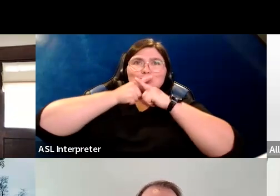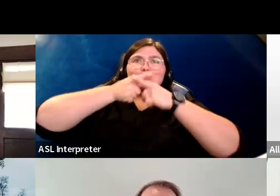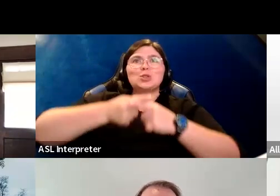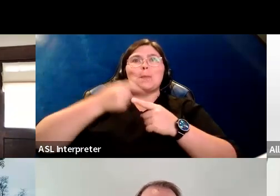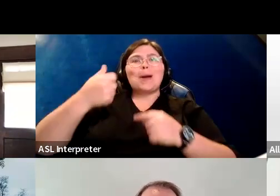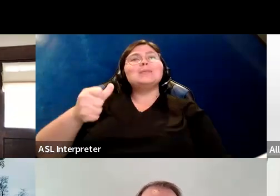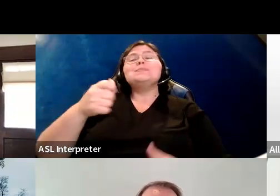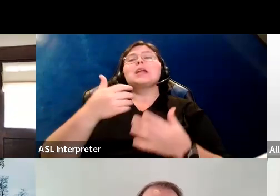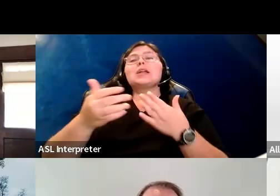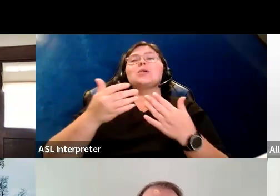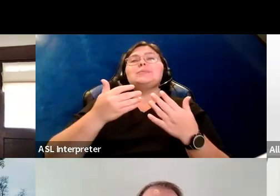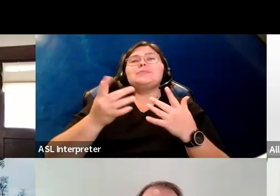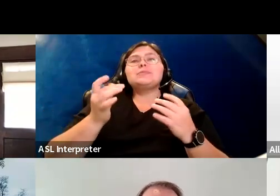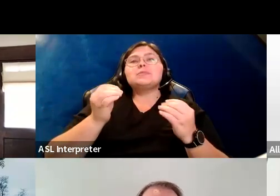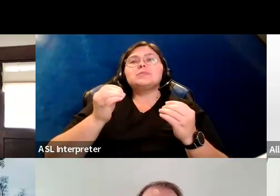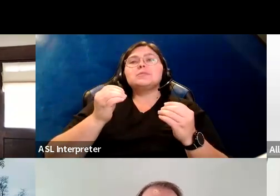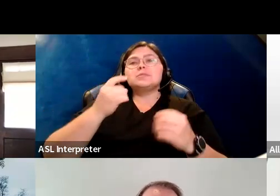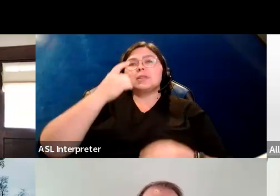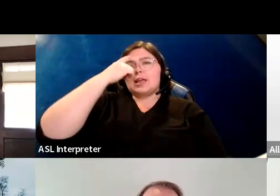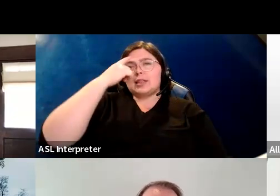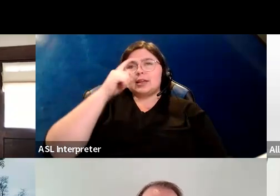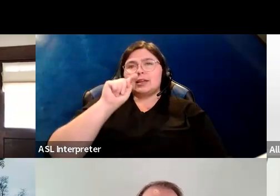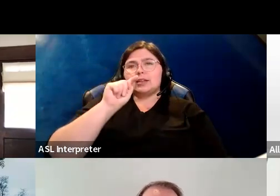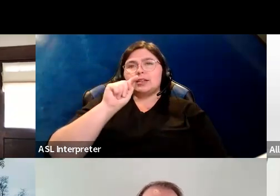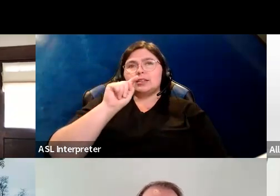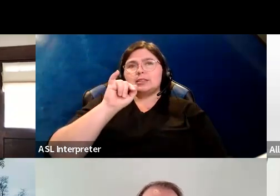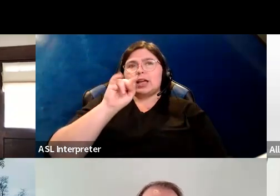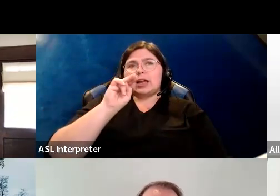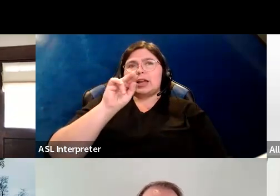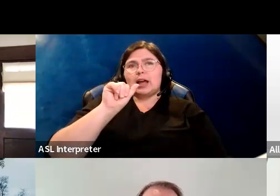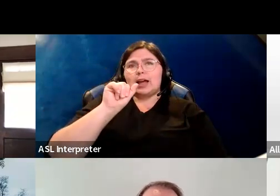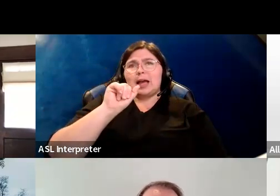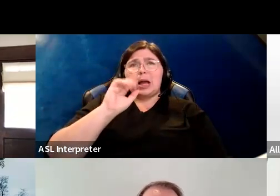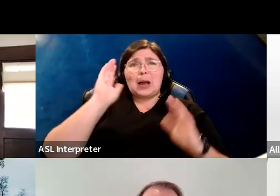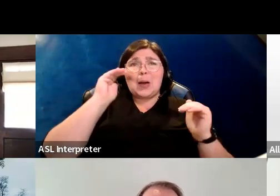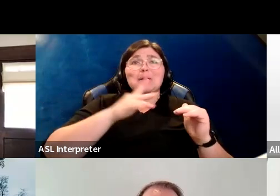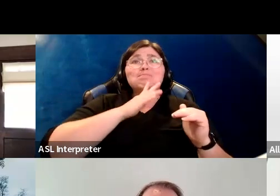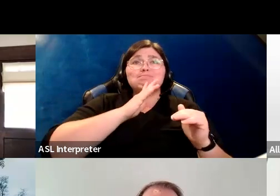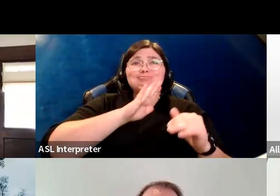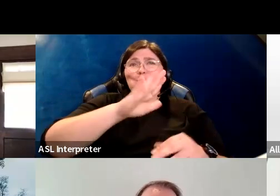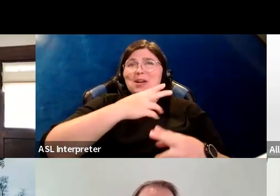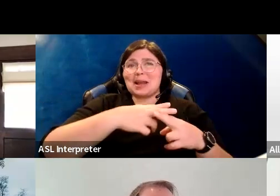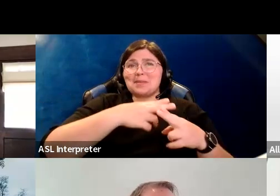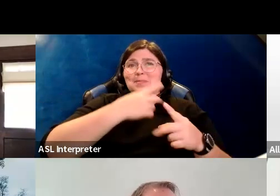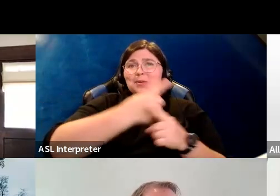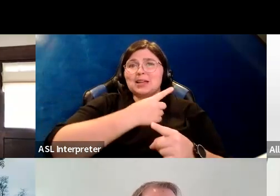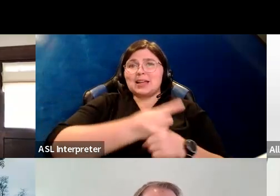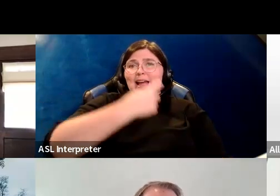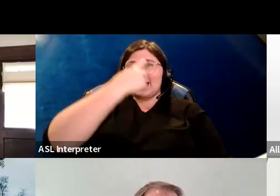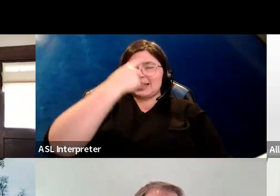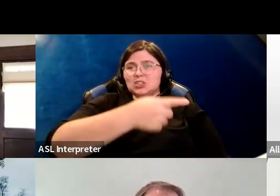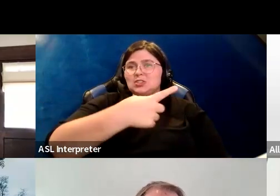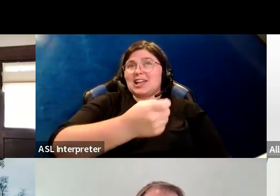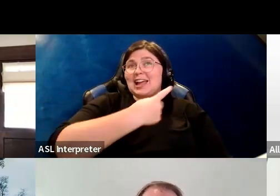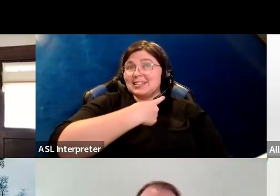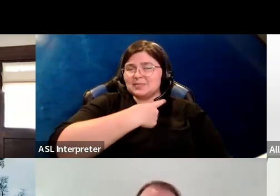Yeah. So I think Taina, I hope I am pronouncing your name correctly. I think Taina asked this